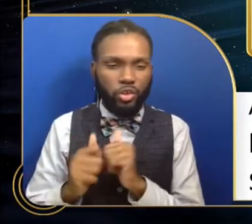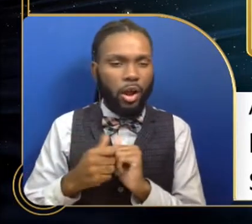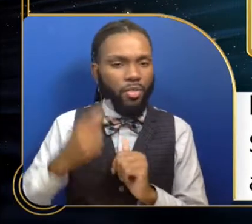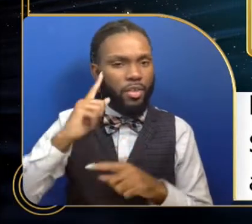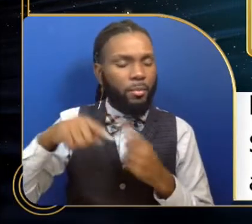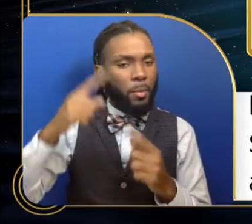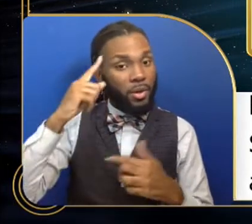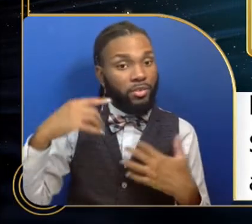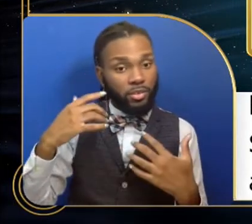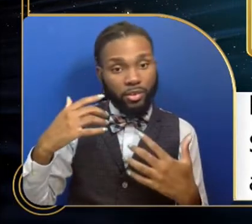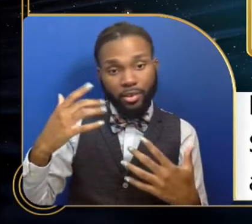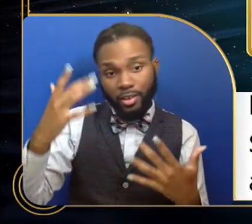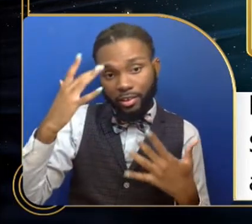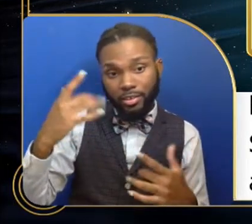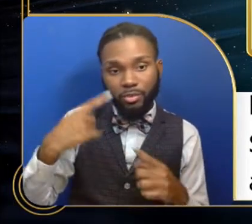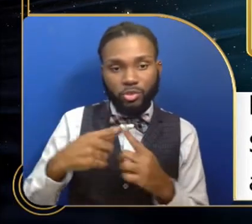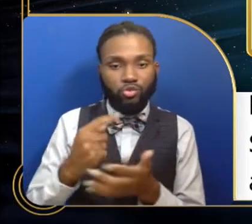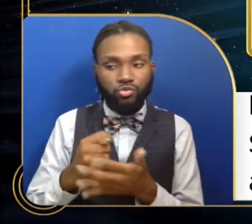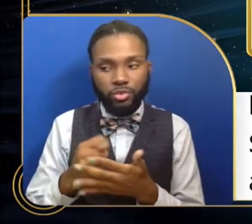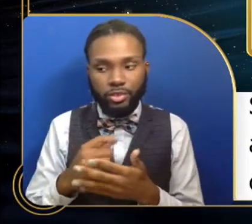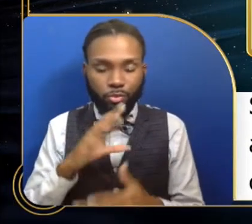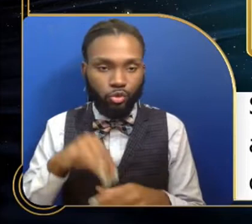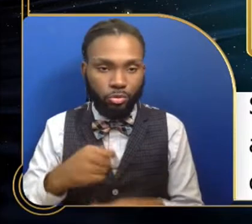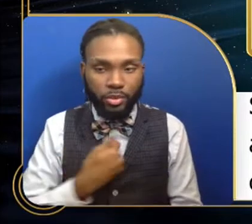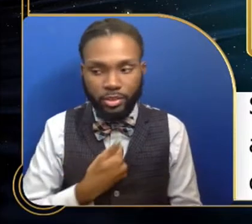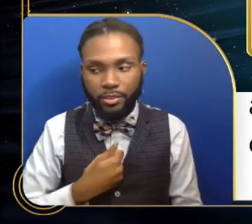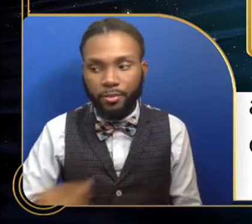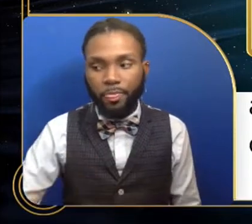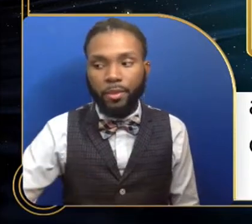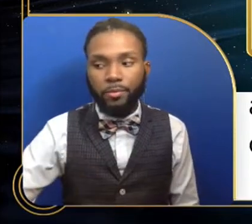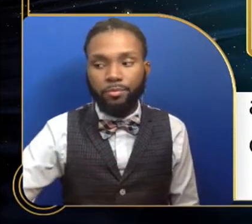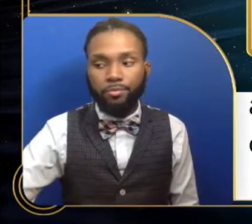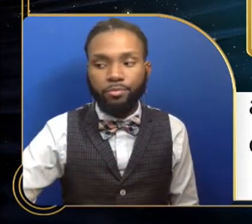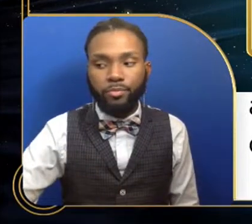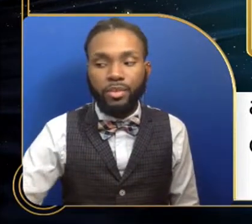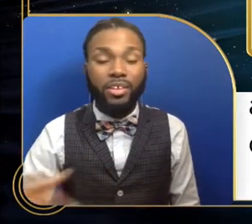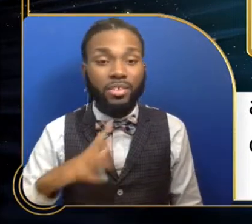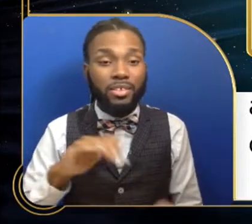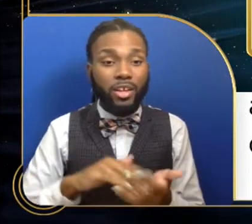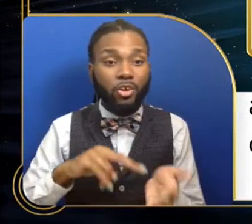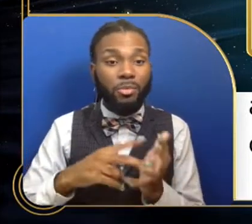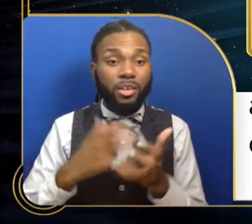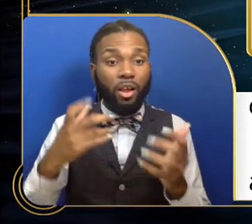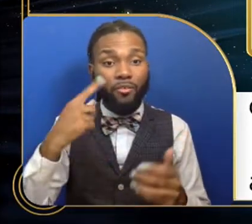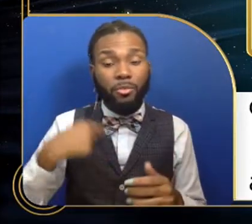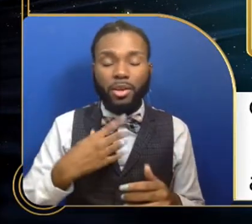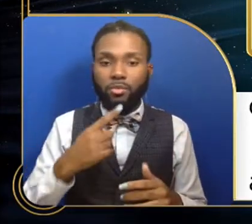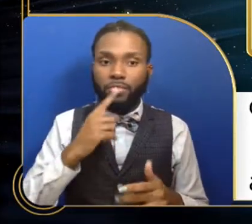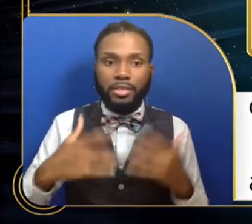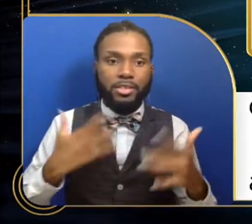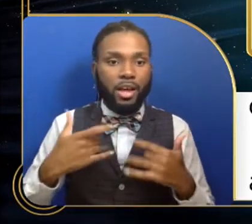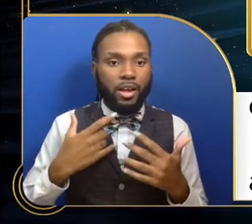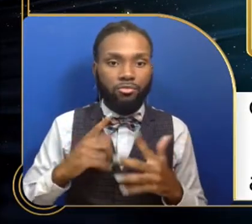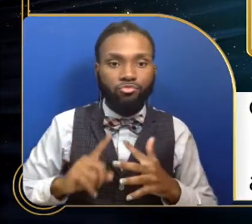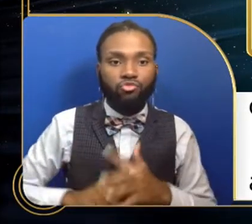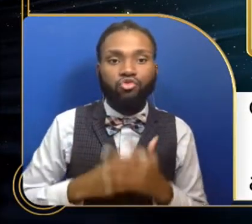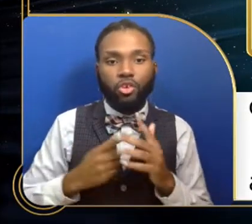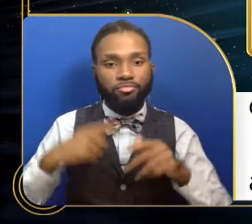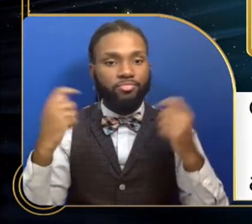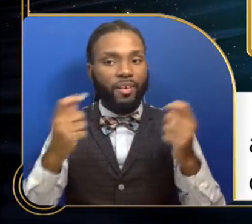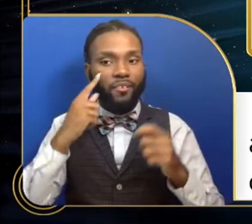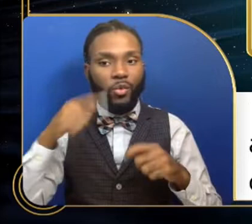own. The Bazelon Center means a lot to me, and I'm so proud to be here to kick off the celebration of the center's 50th